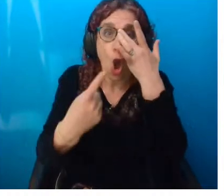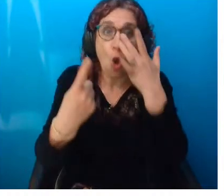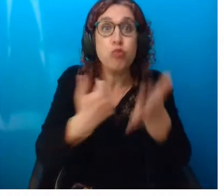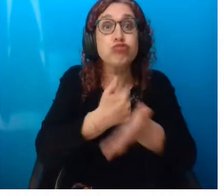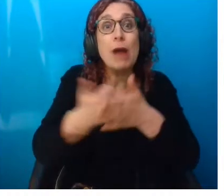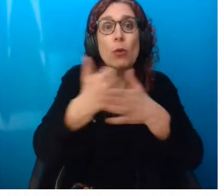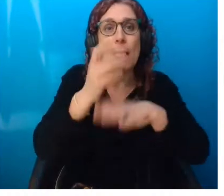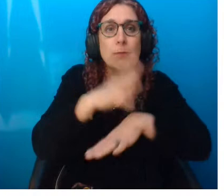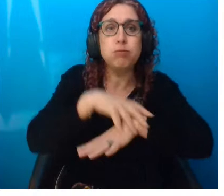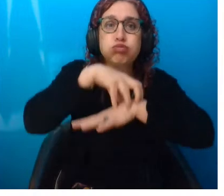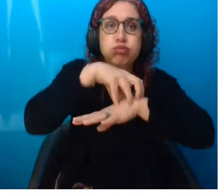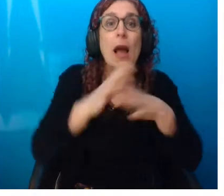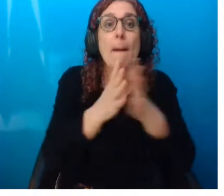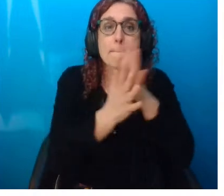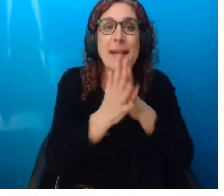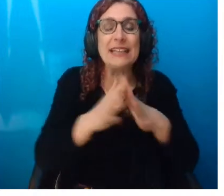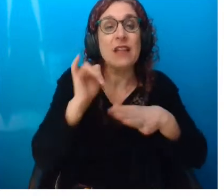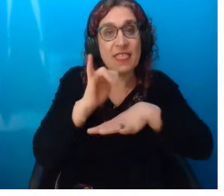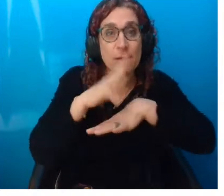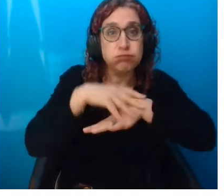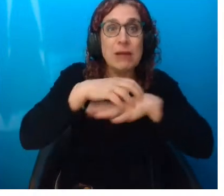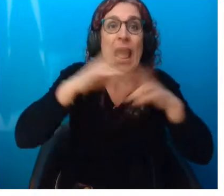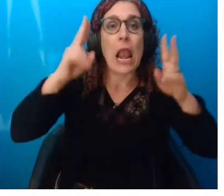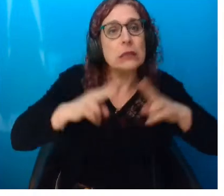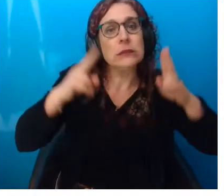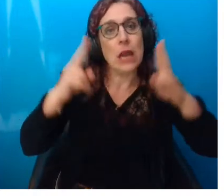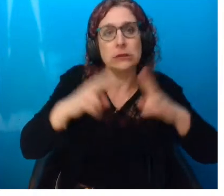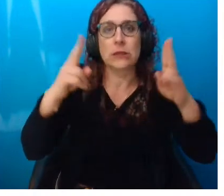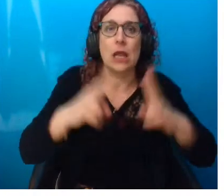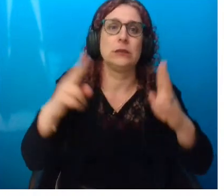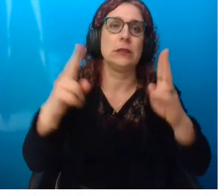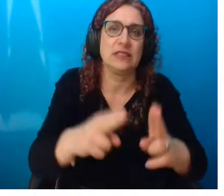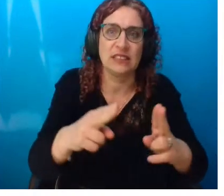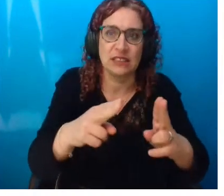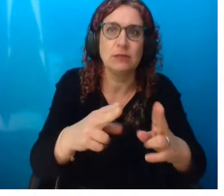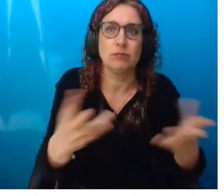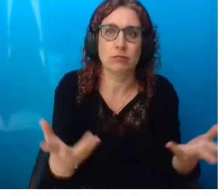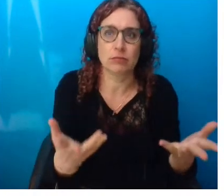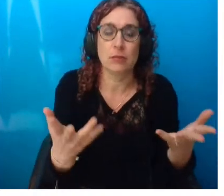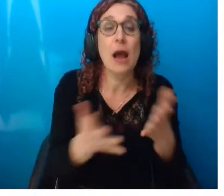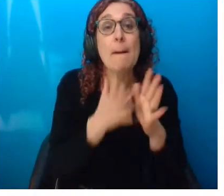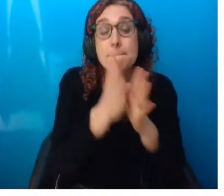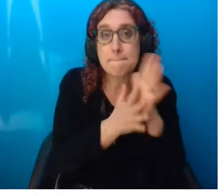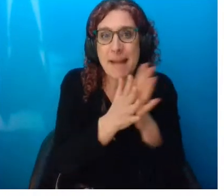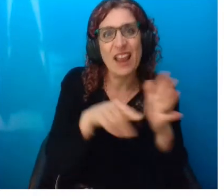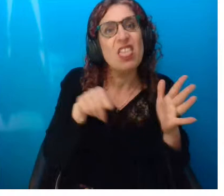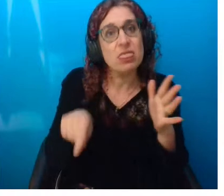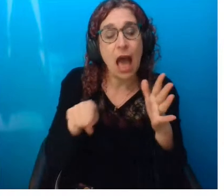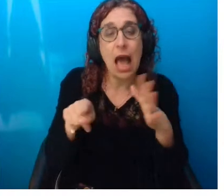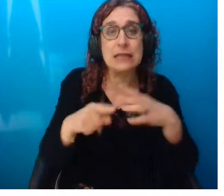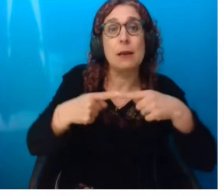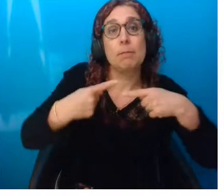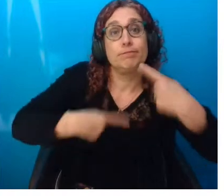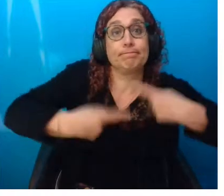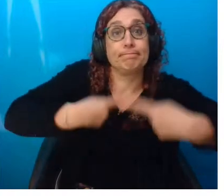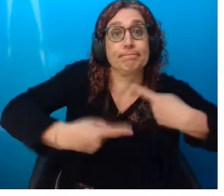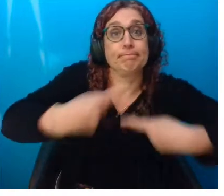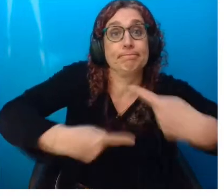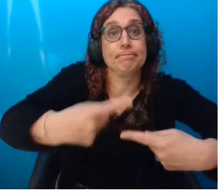the frequency and the severity of flares. So maintenance therapy should always be